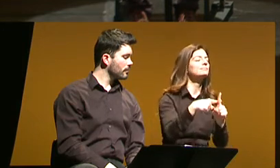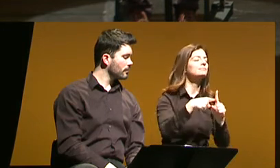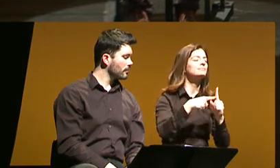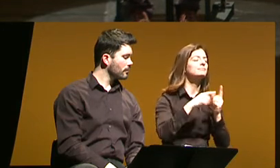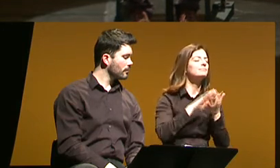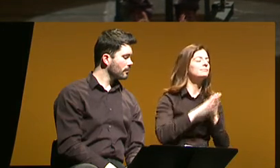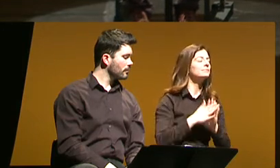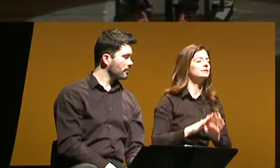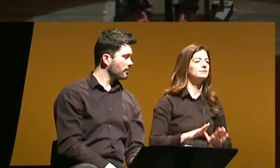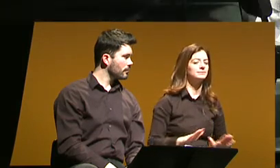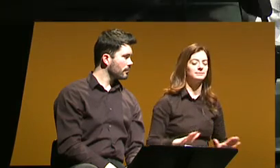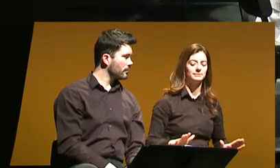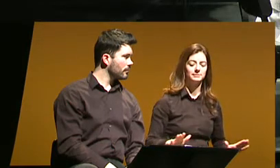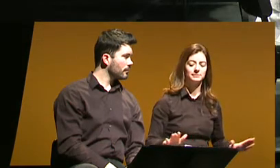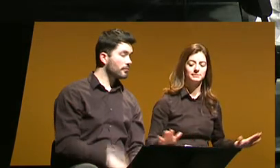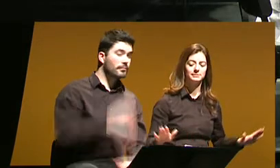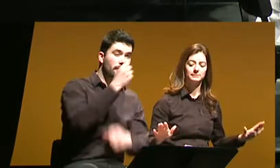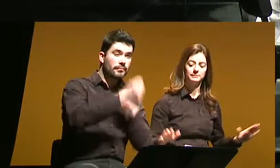at peace.